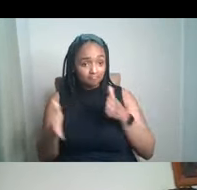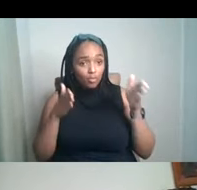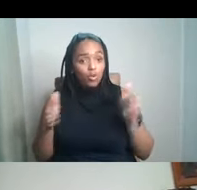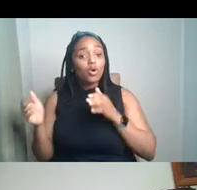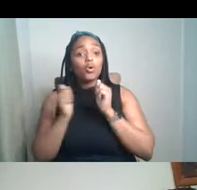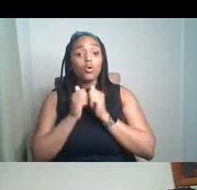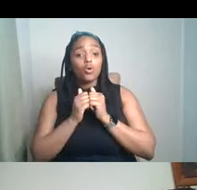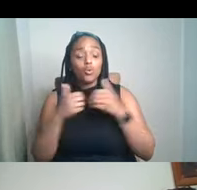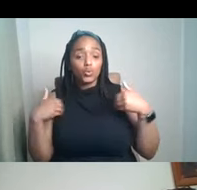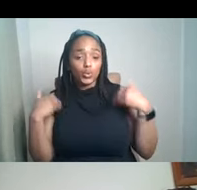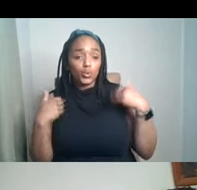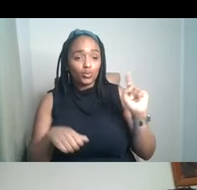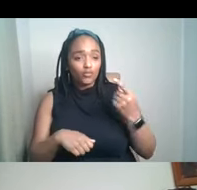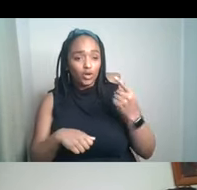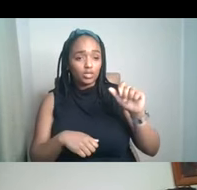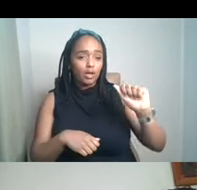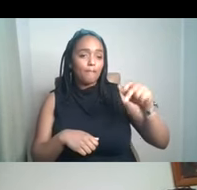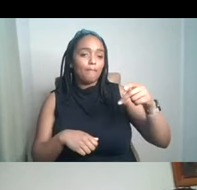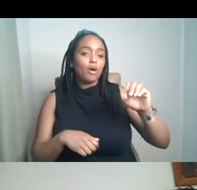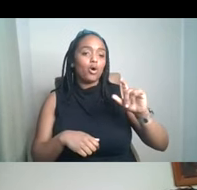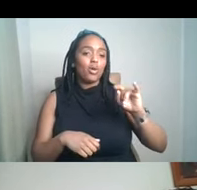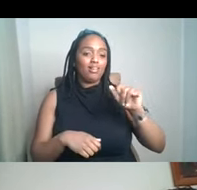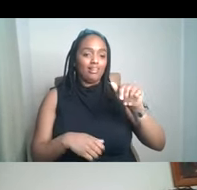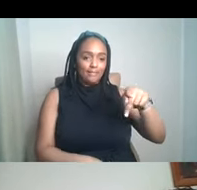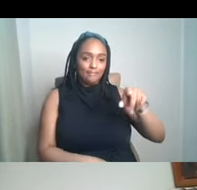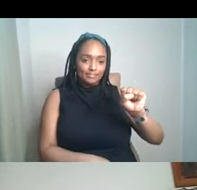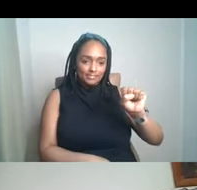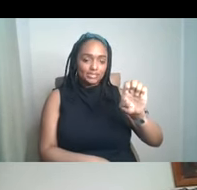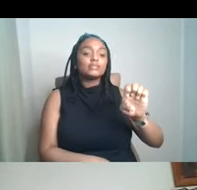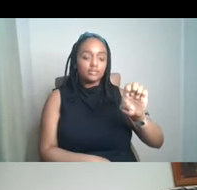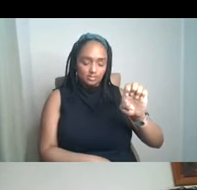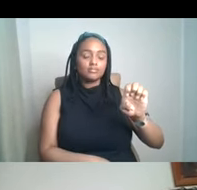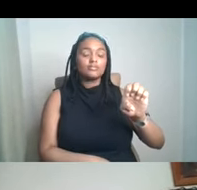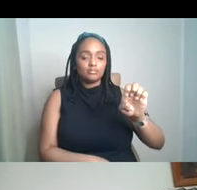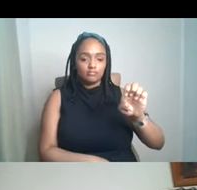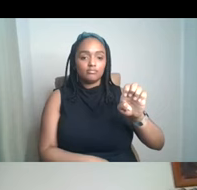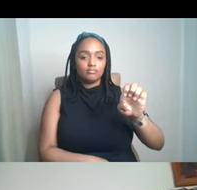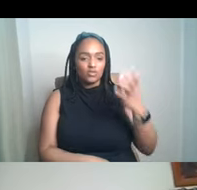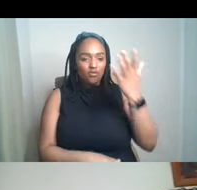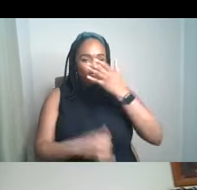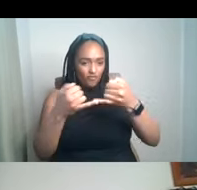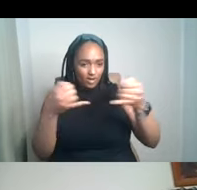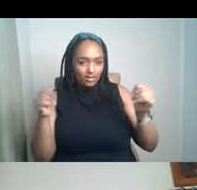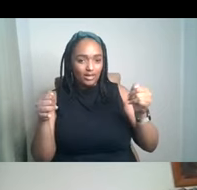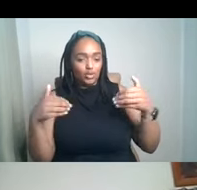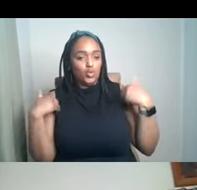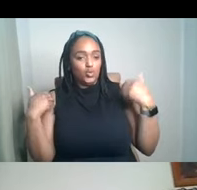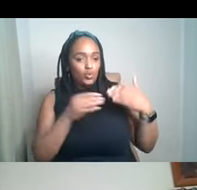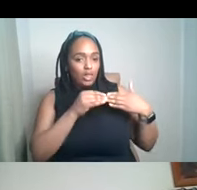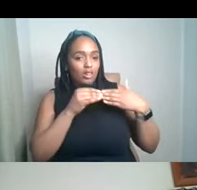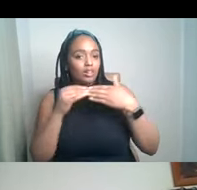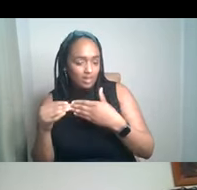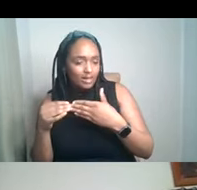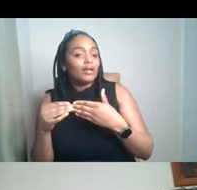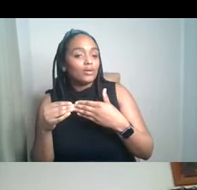Versus Apocalypse, which is a frontline youth-led climate justice organization based in the Bay